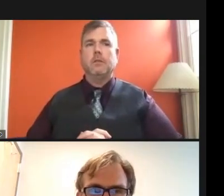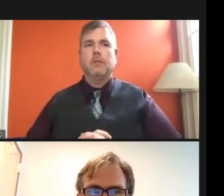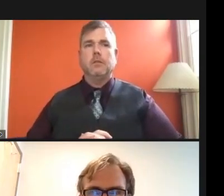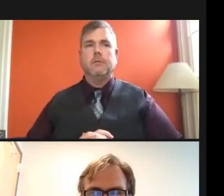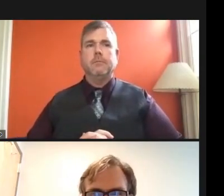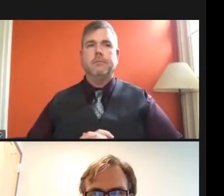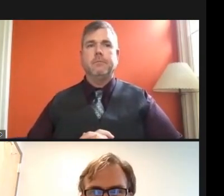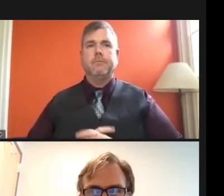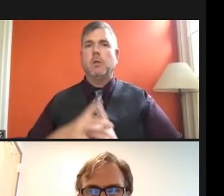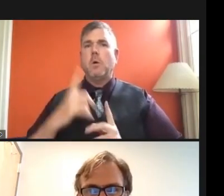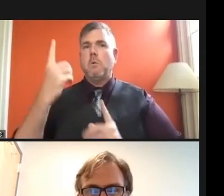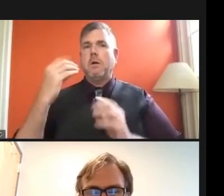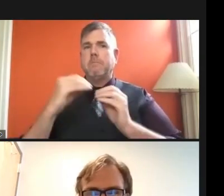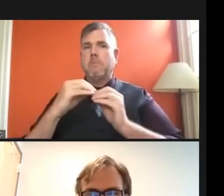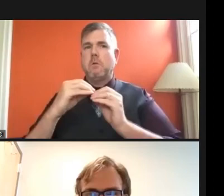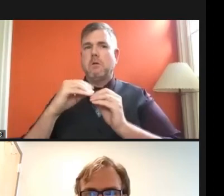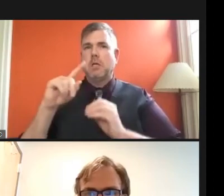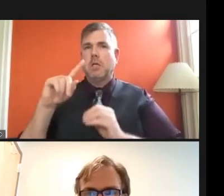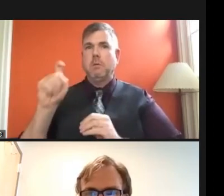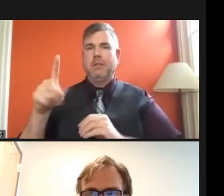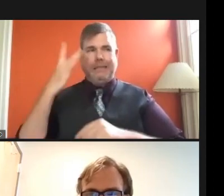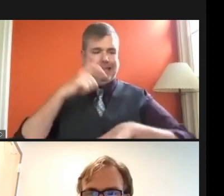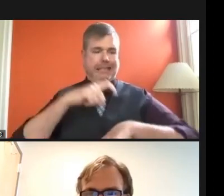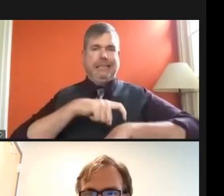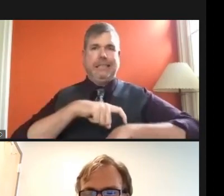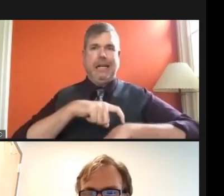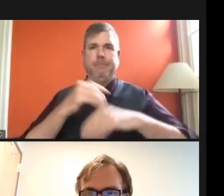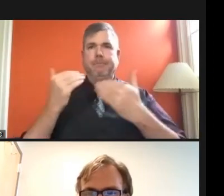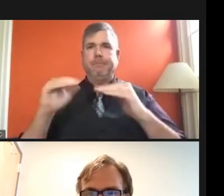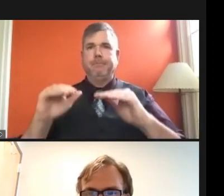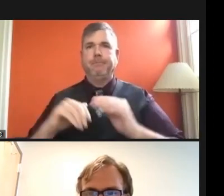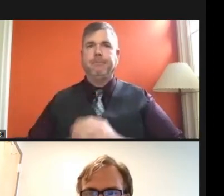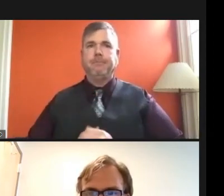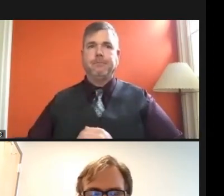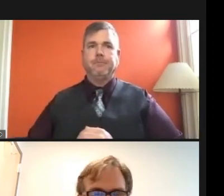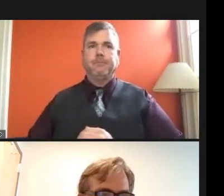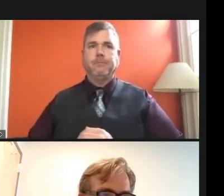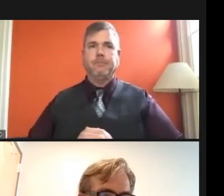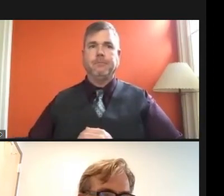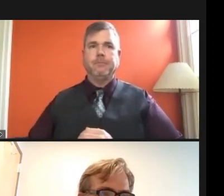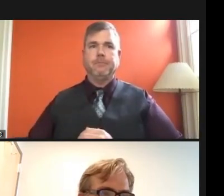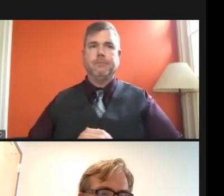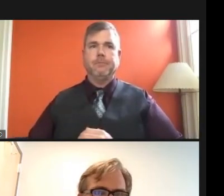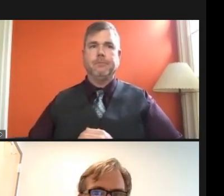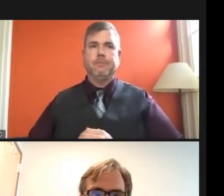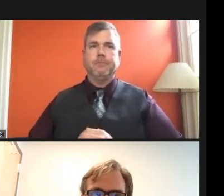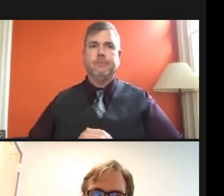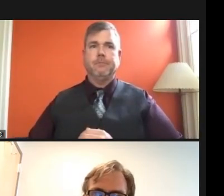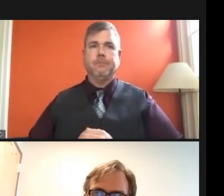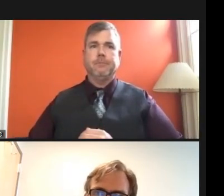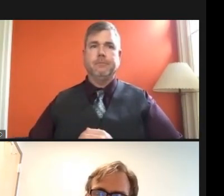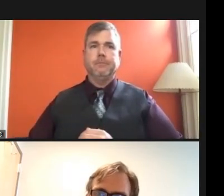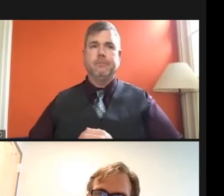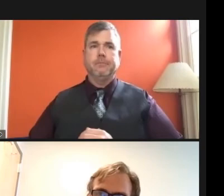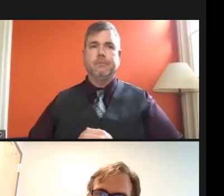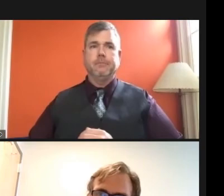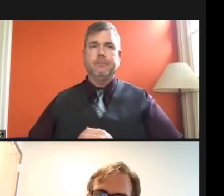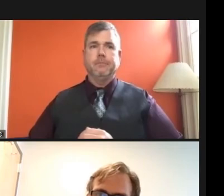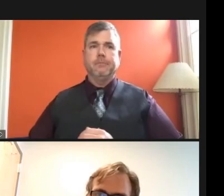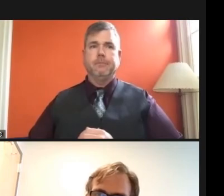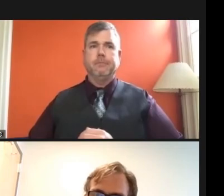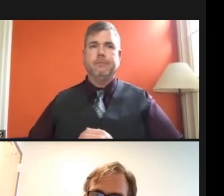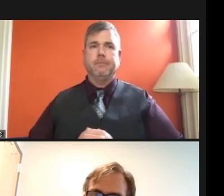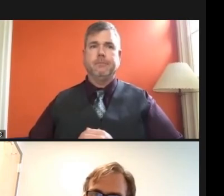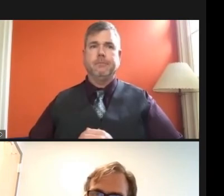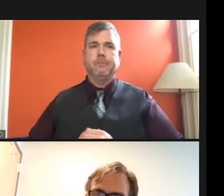one more question, that is. And we didn't give an official count, but if we were to estimate, by and large, the